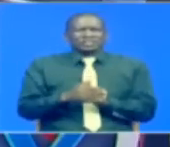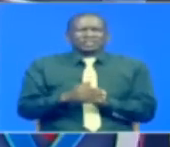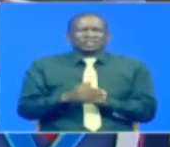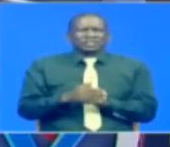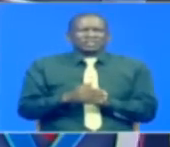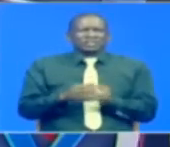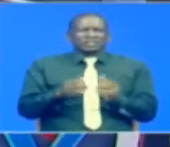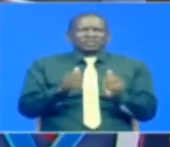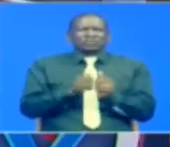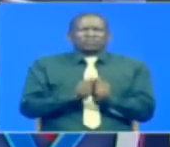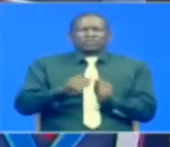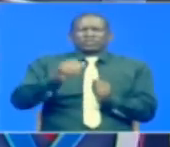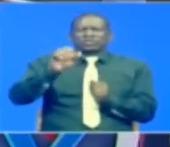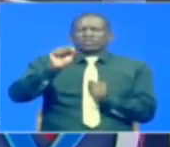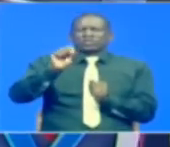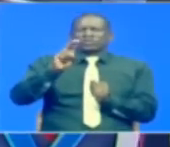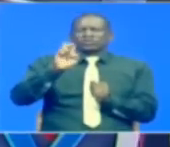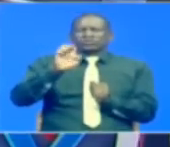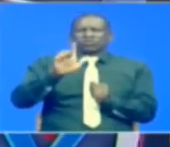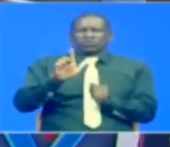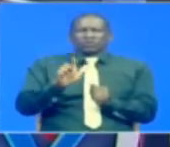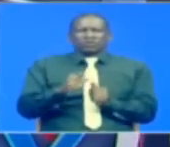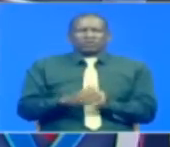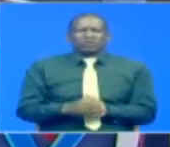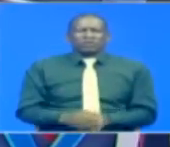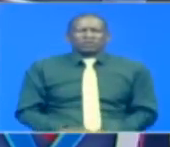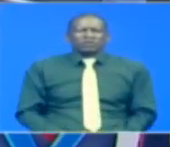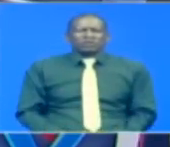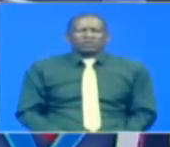with Sean Cardivis. You might be dancing. Stand.